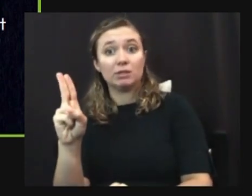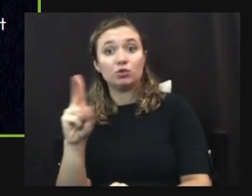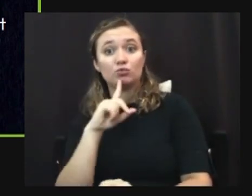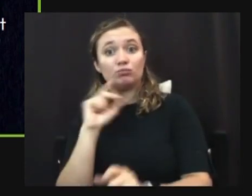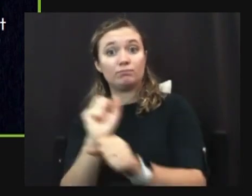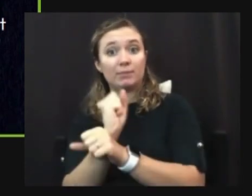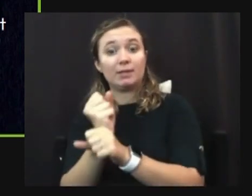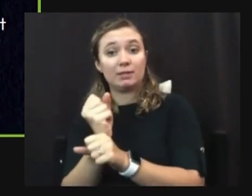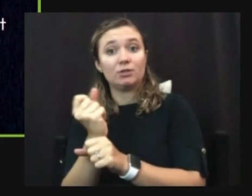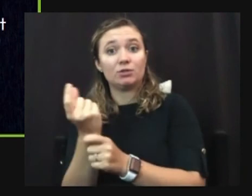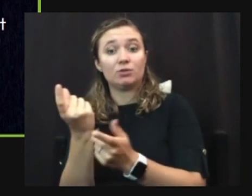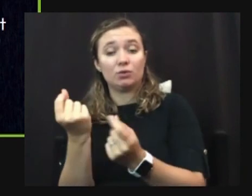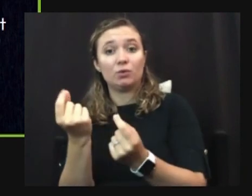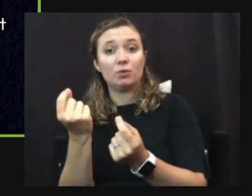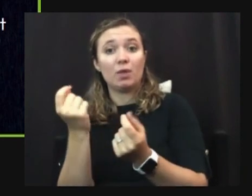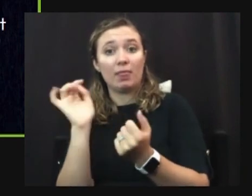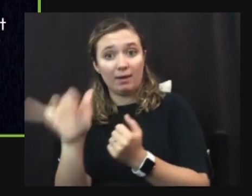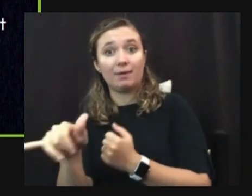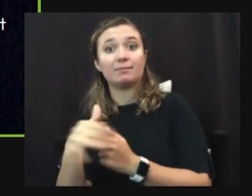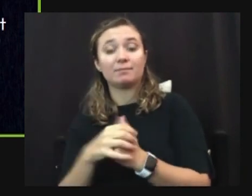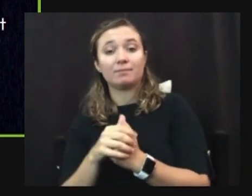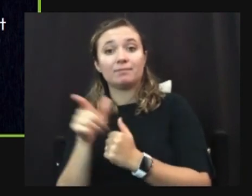They have taken that risk.